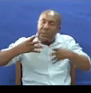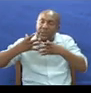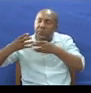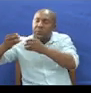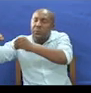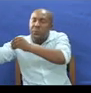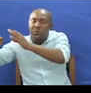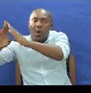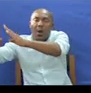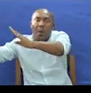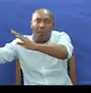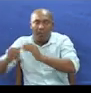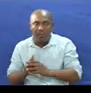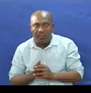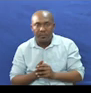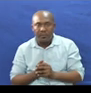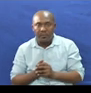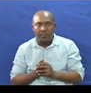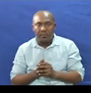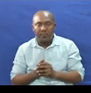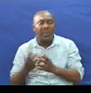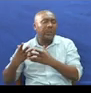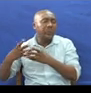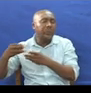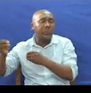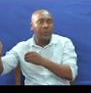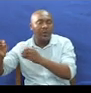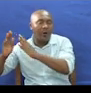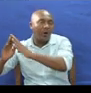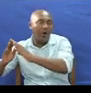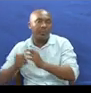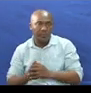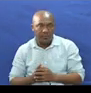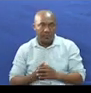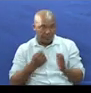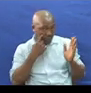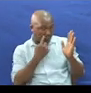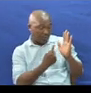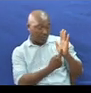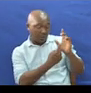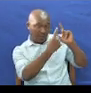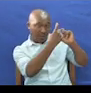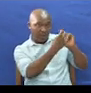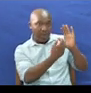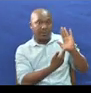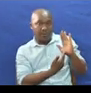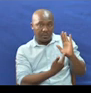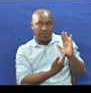He walked past the tunnel and went back home. Look at this